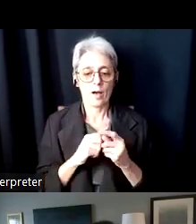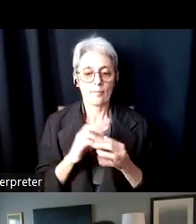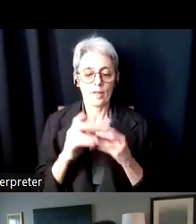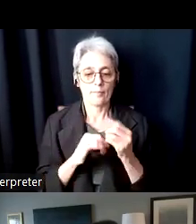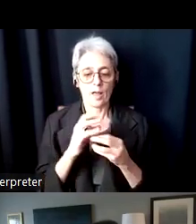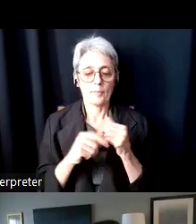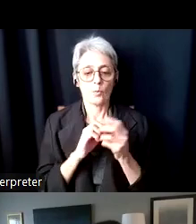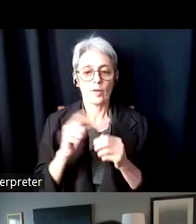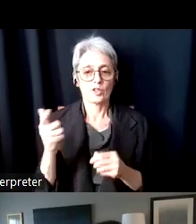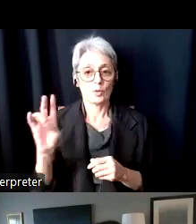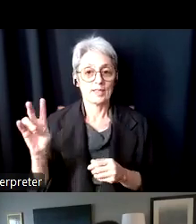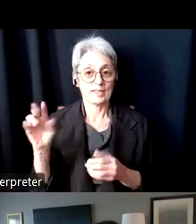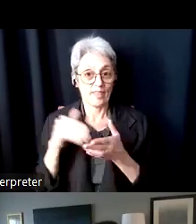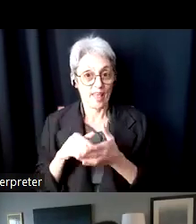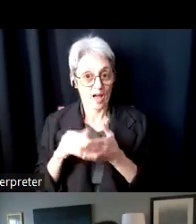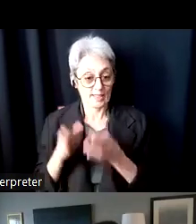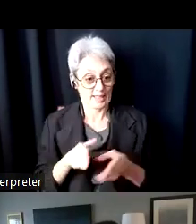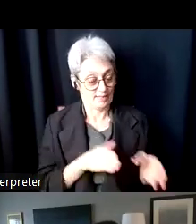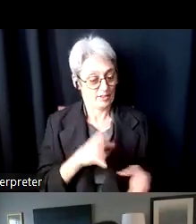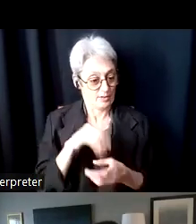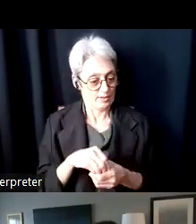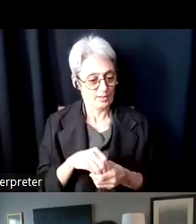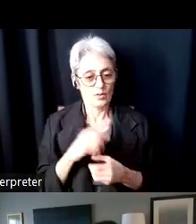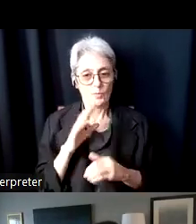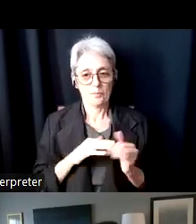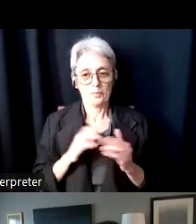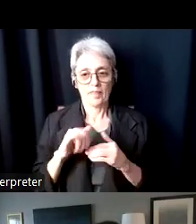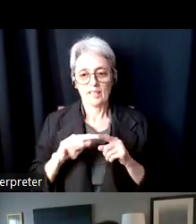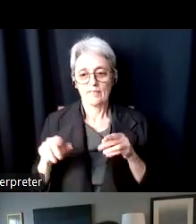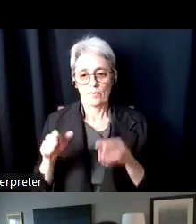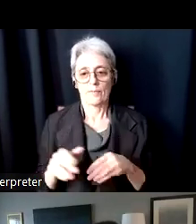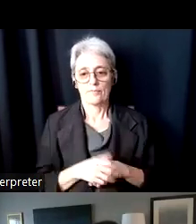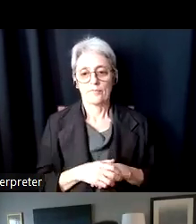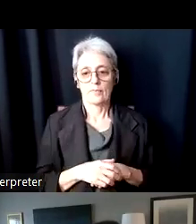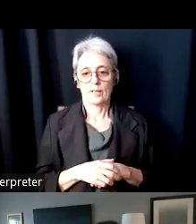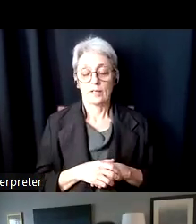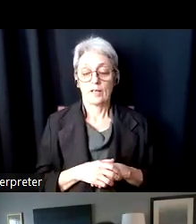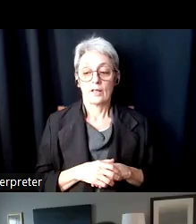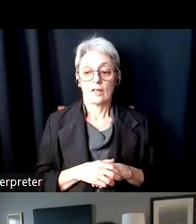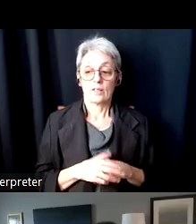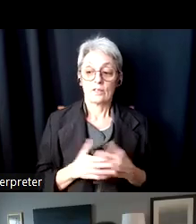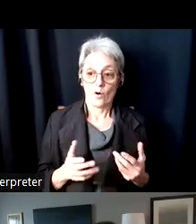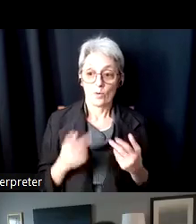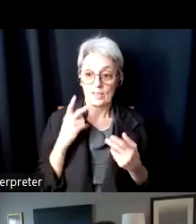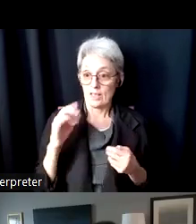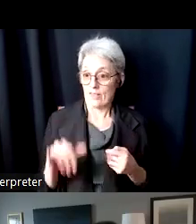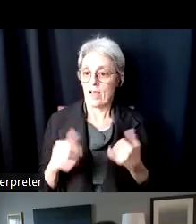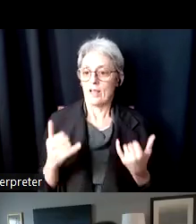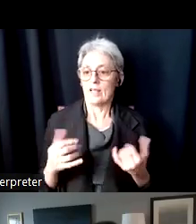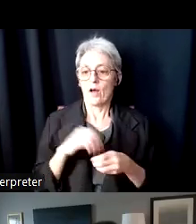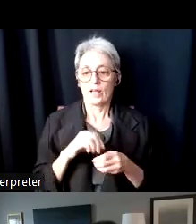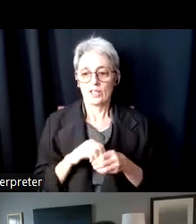27,000 individuals as a part of it. It's in response to that, we've increased our internal resources in the